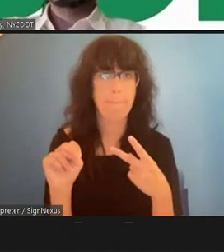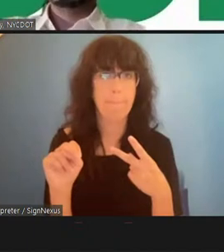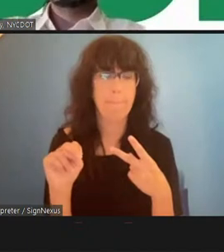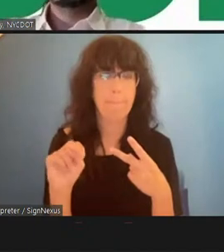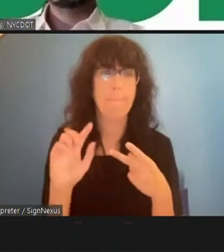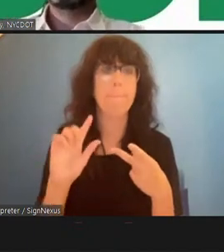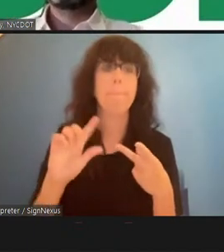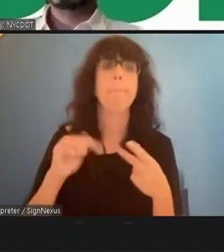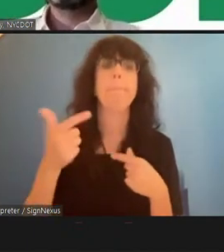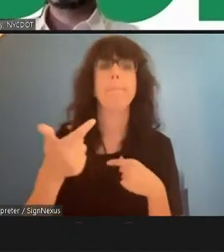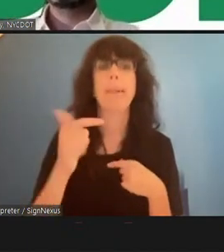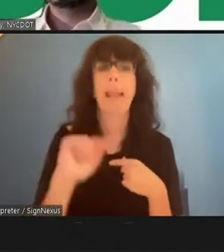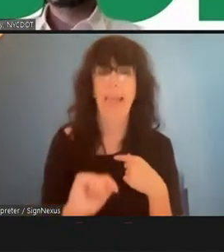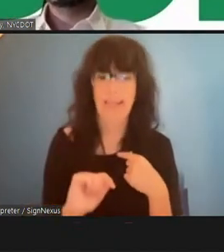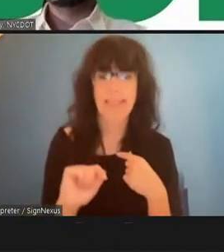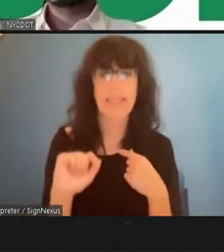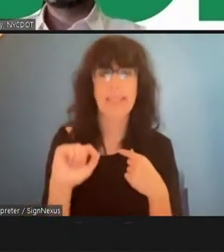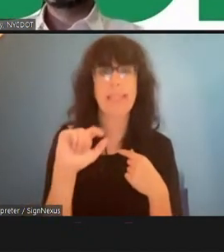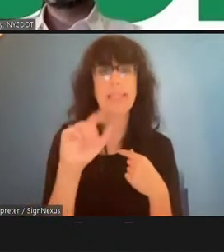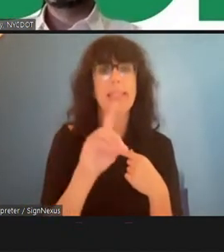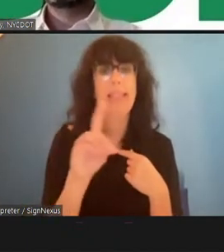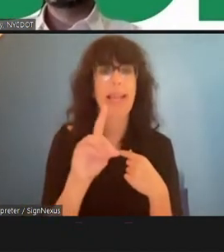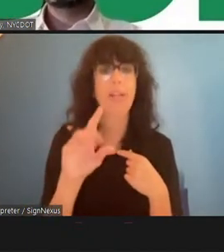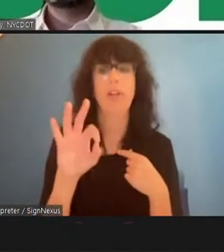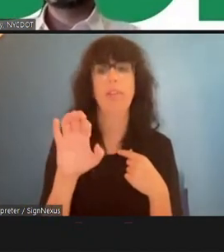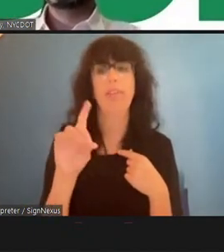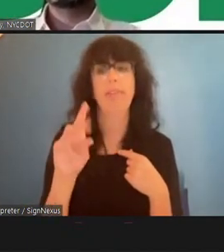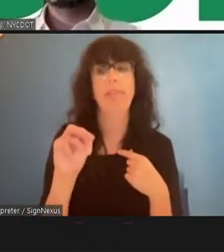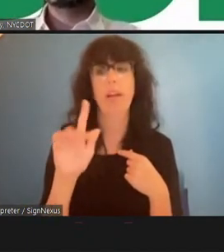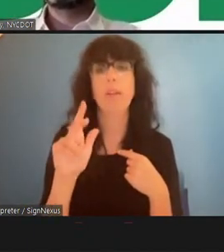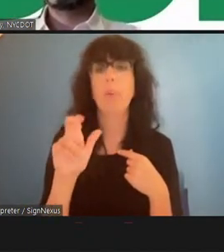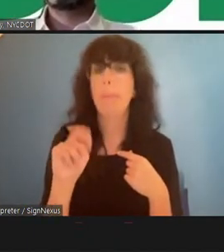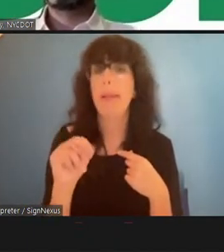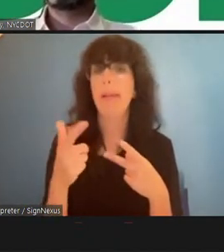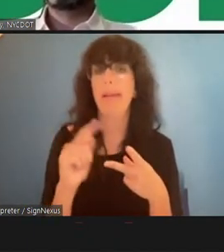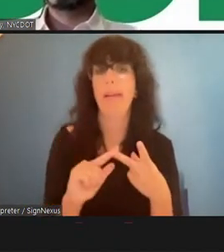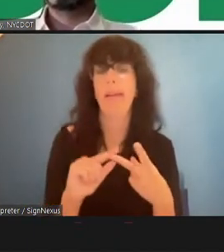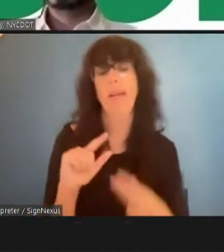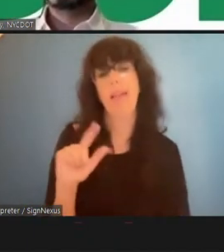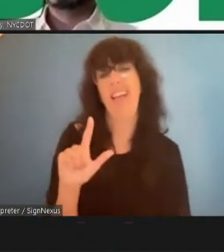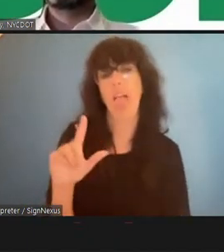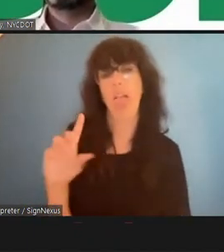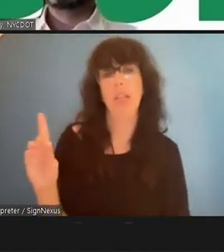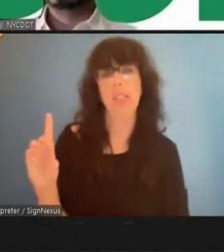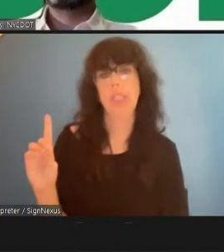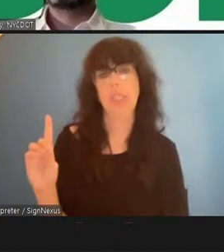our next speaker is daniel feldman followed by l.d